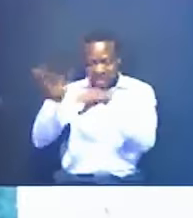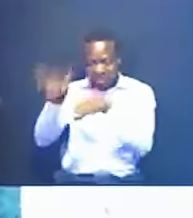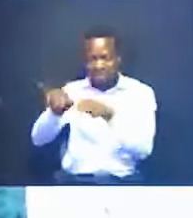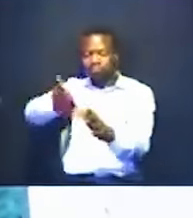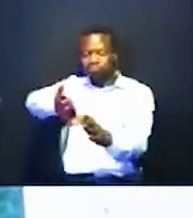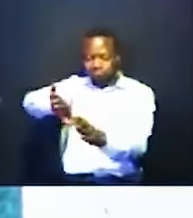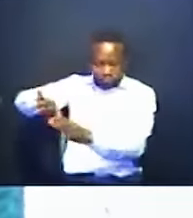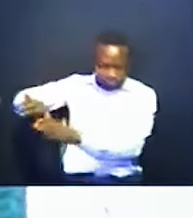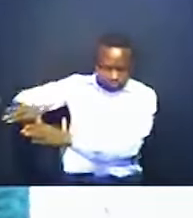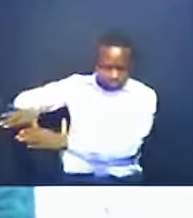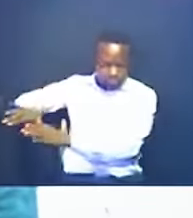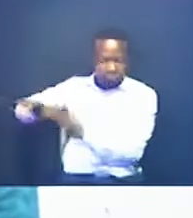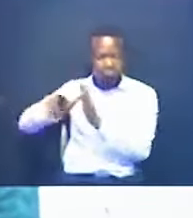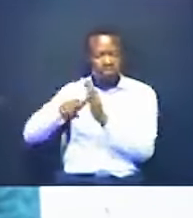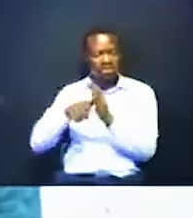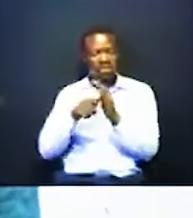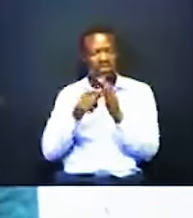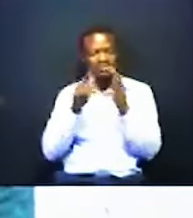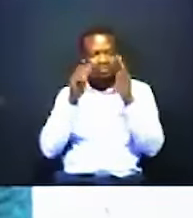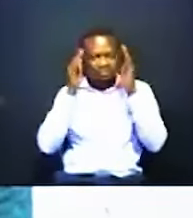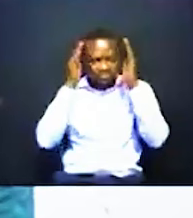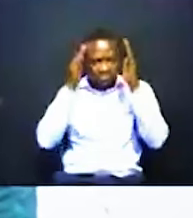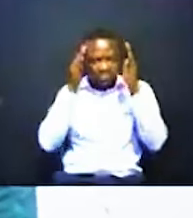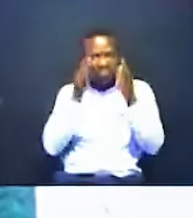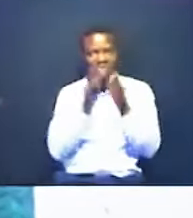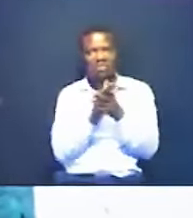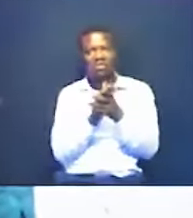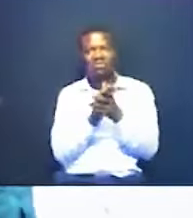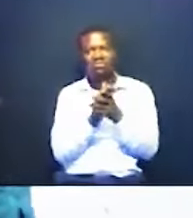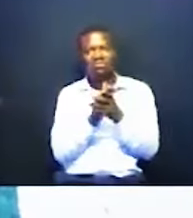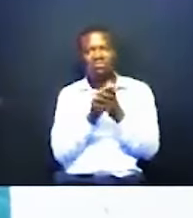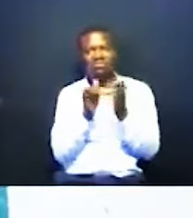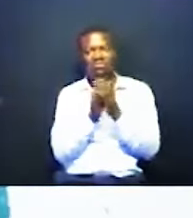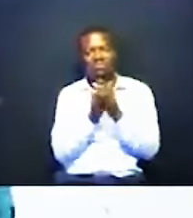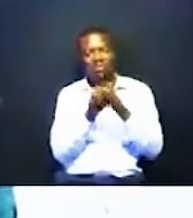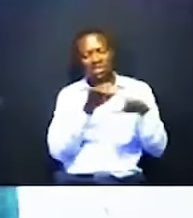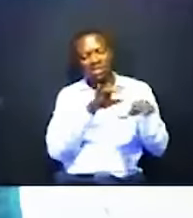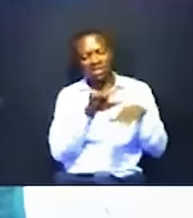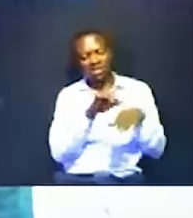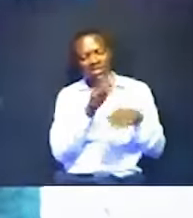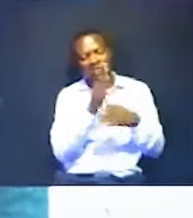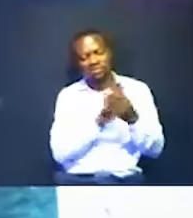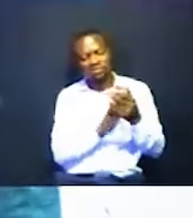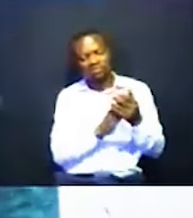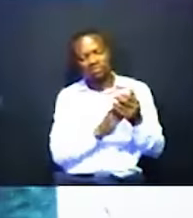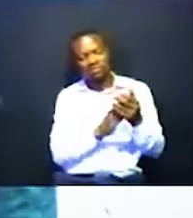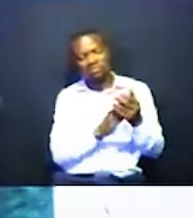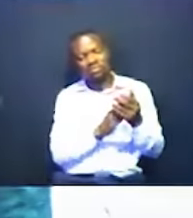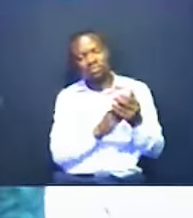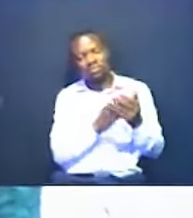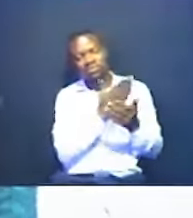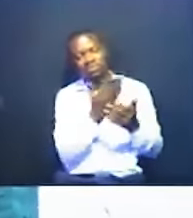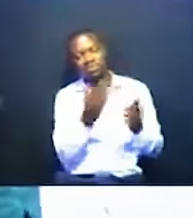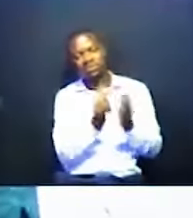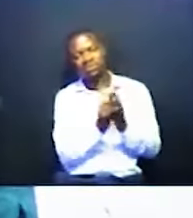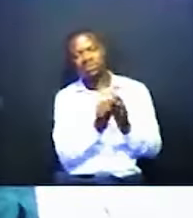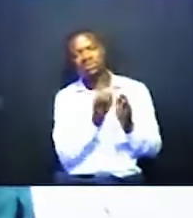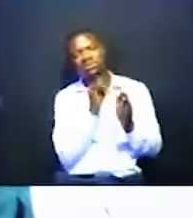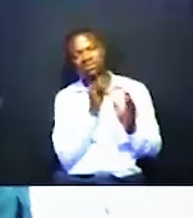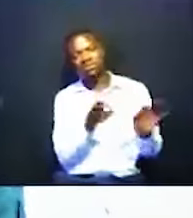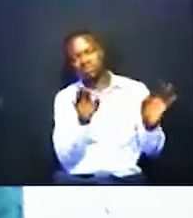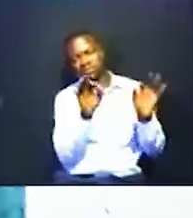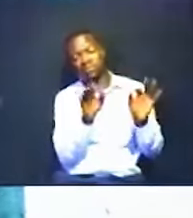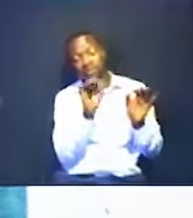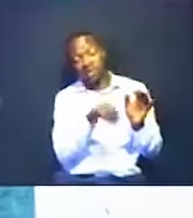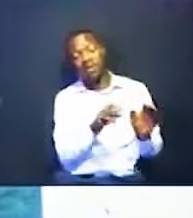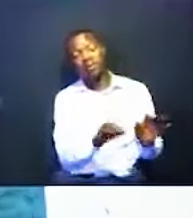na yamfa nyuma nyamfa nyuma funumu adwensakira ani onyankopon hu ejidi. So when we